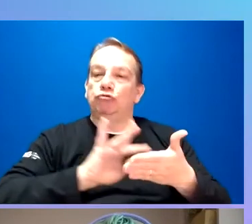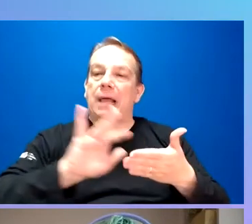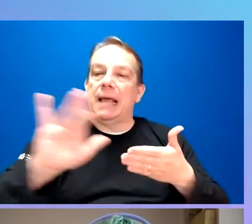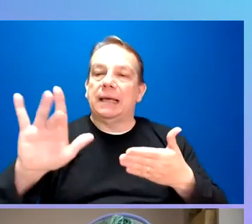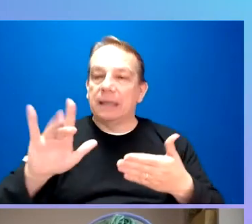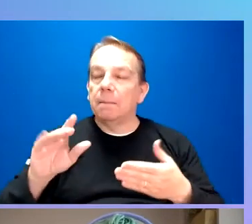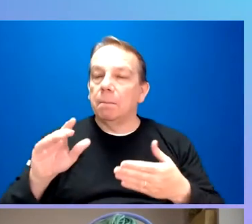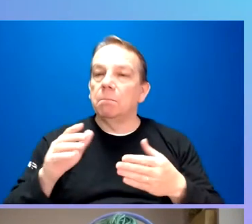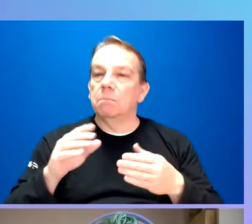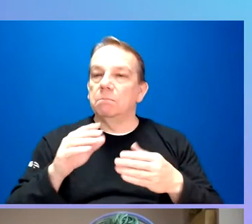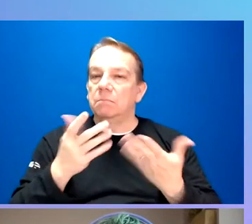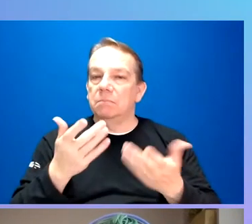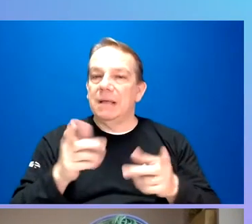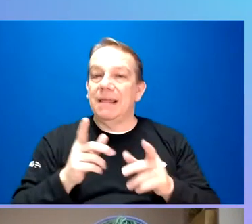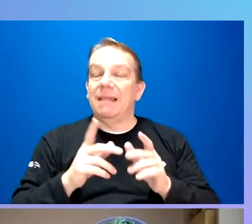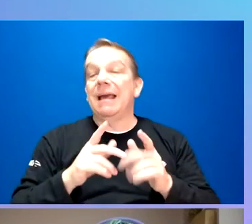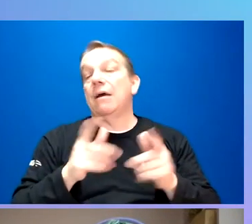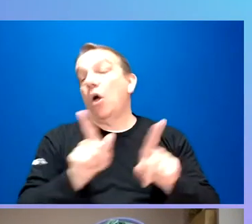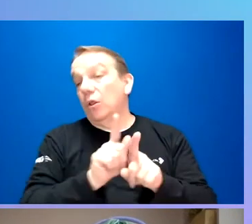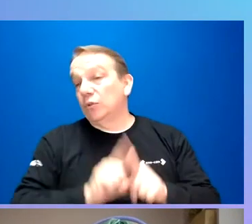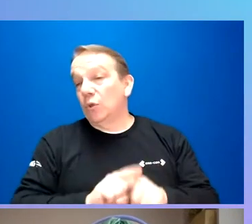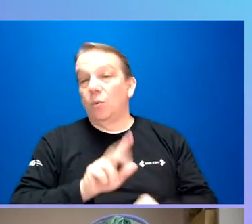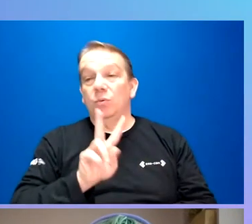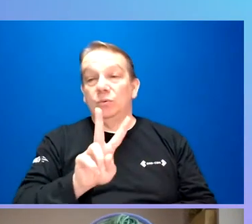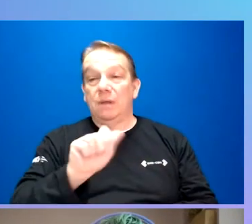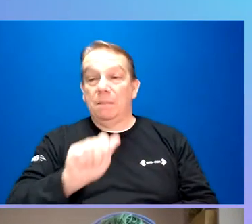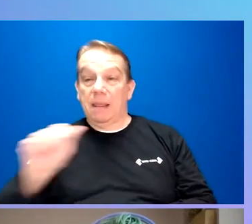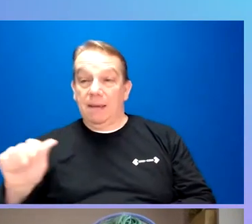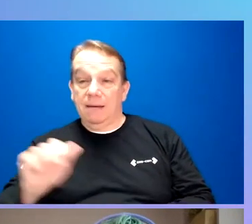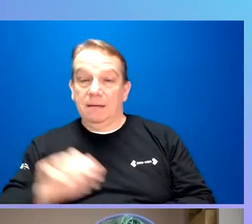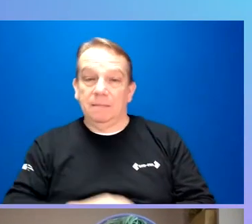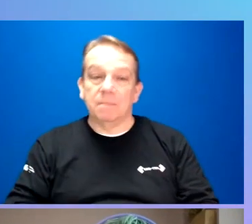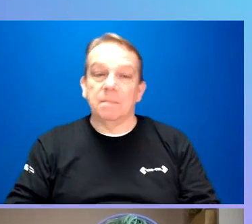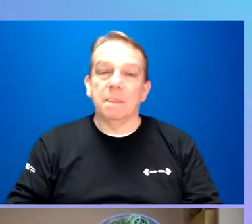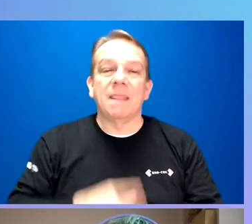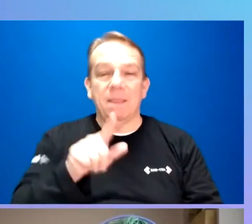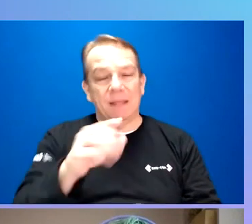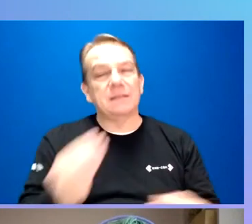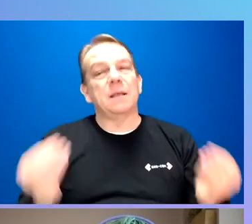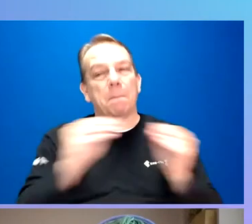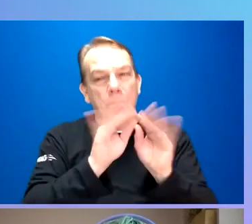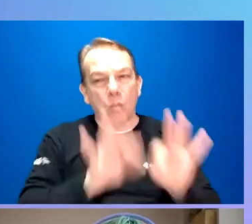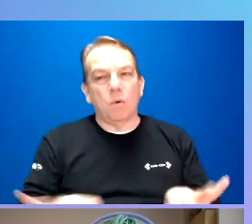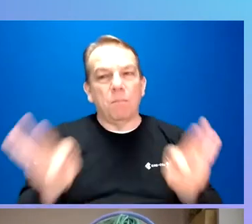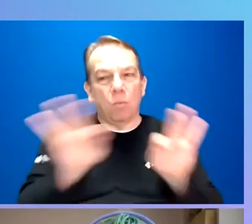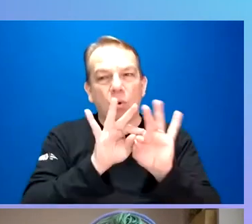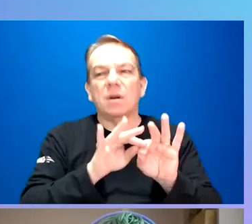criteria that comes in at AA. And I would actually argue this is more important and more common in